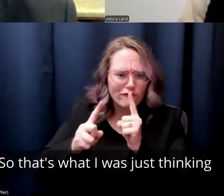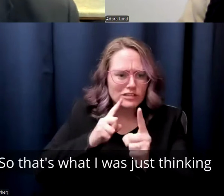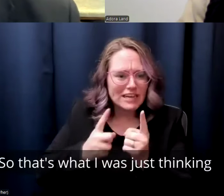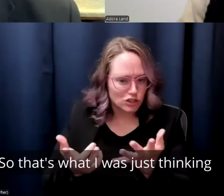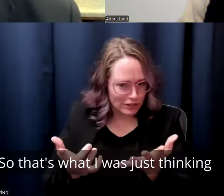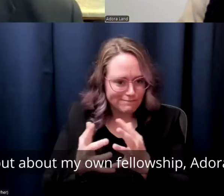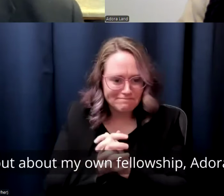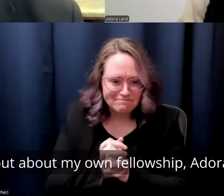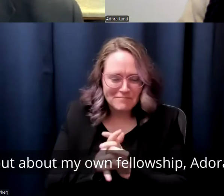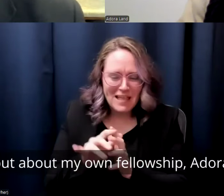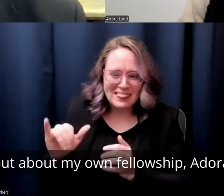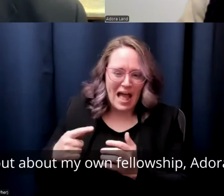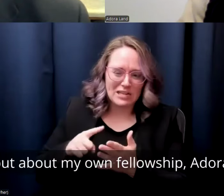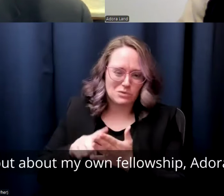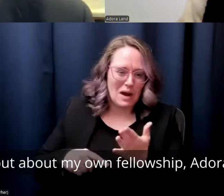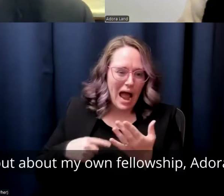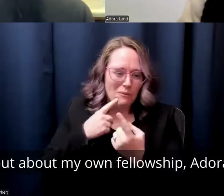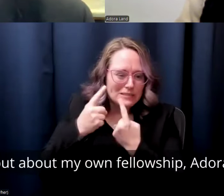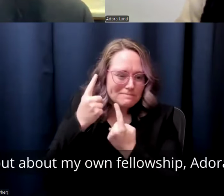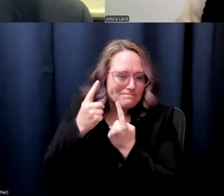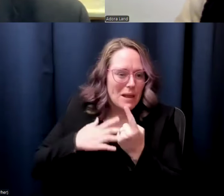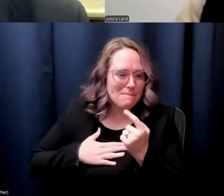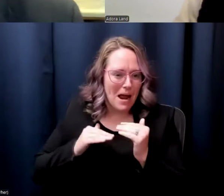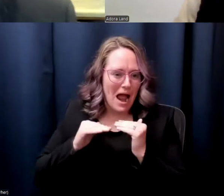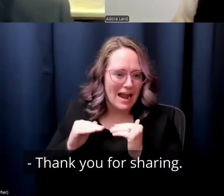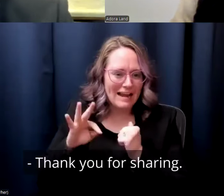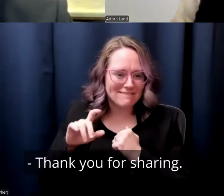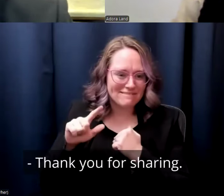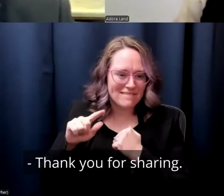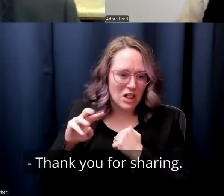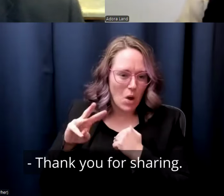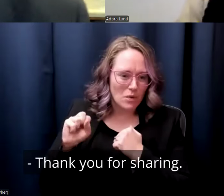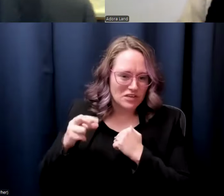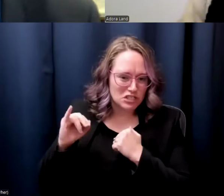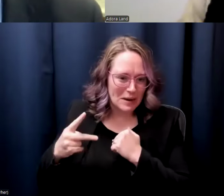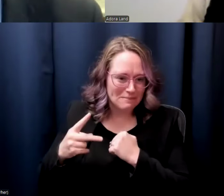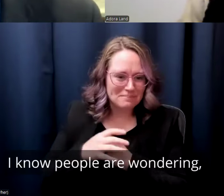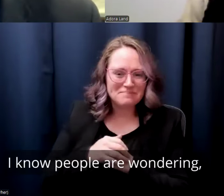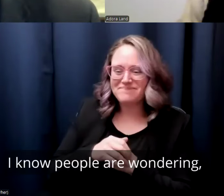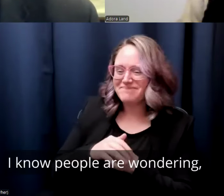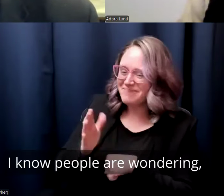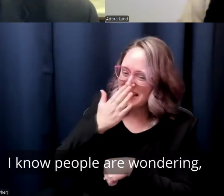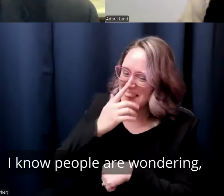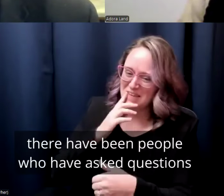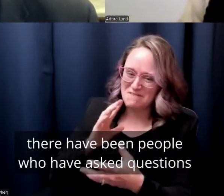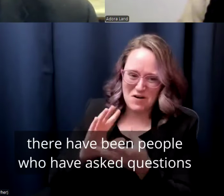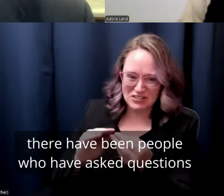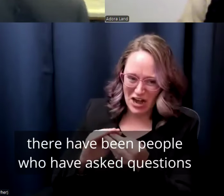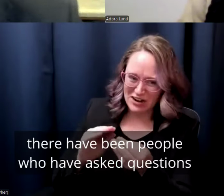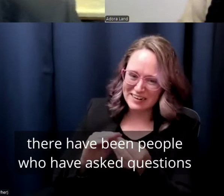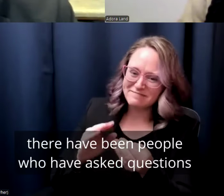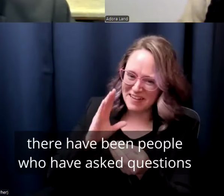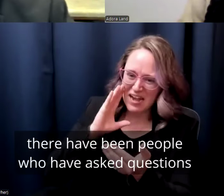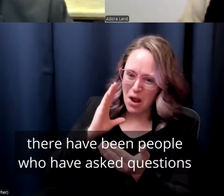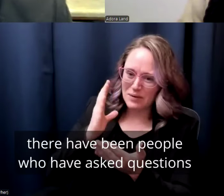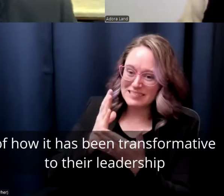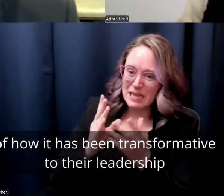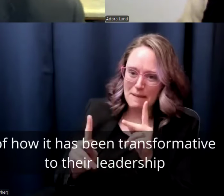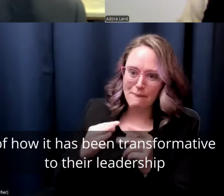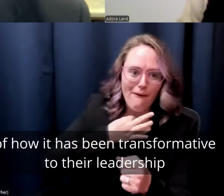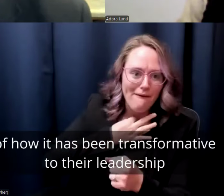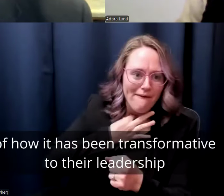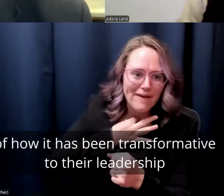that's what I was just thinking about my own fellowship, Dora. Thank you for sharing. I know people are wondering. There have been people who have asked questions